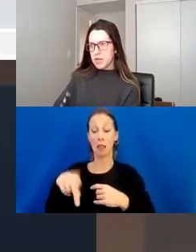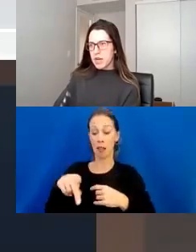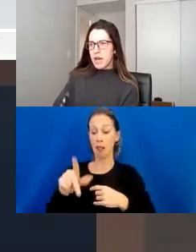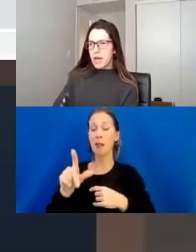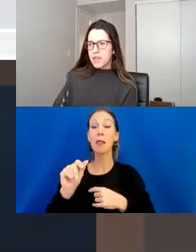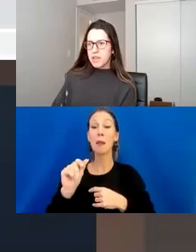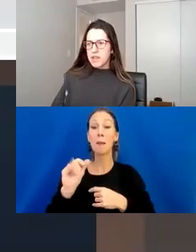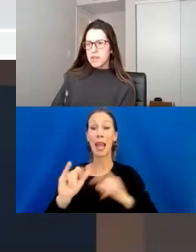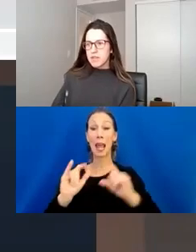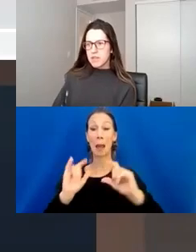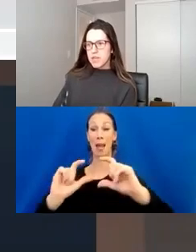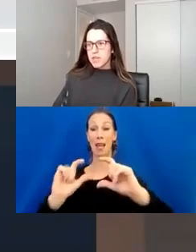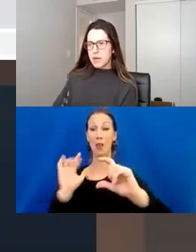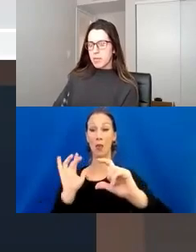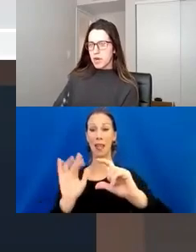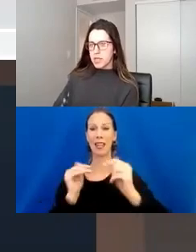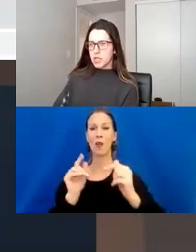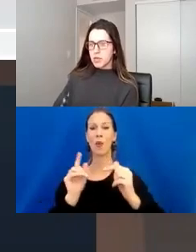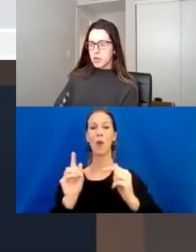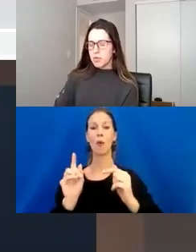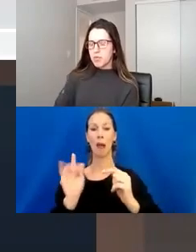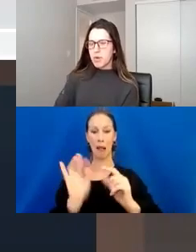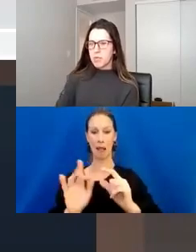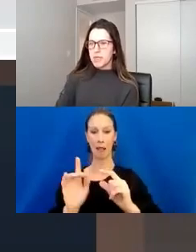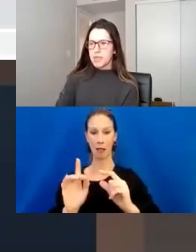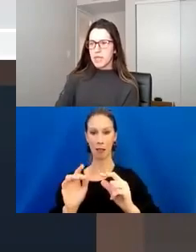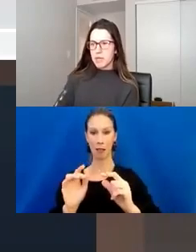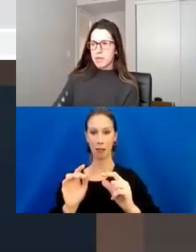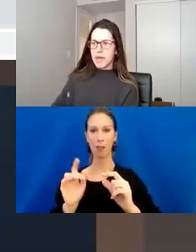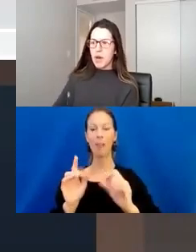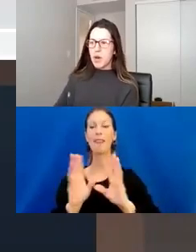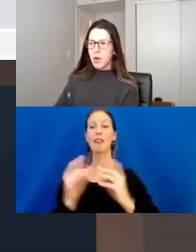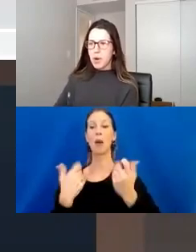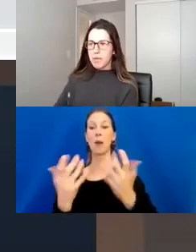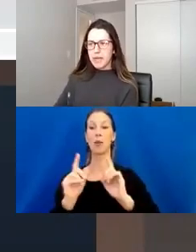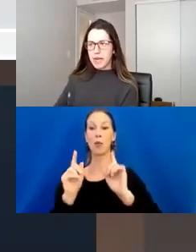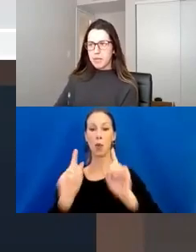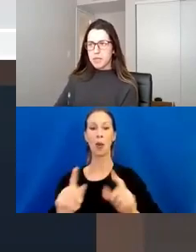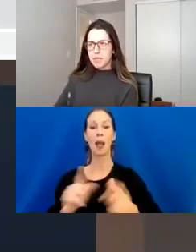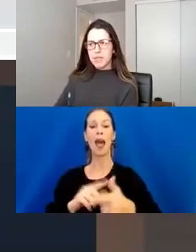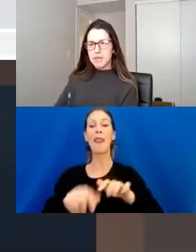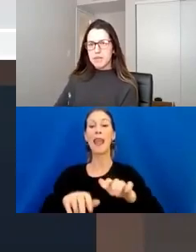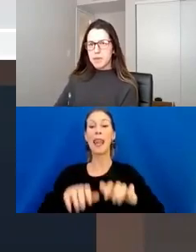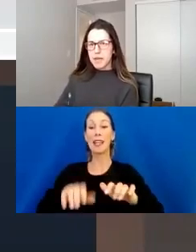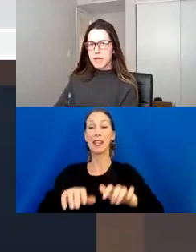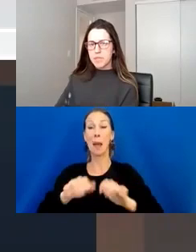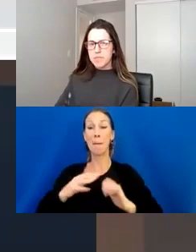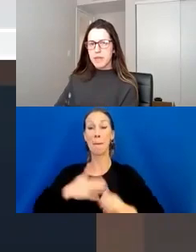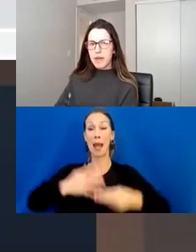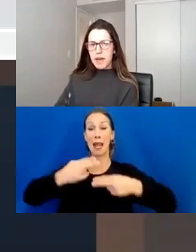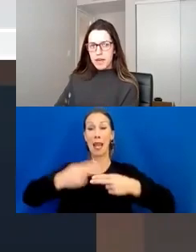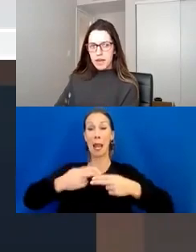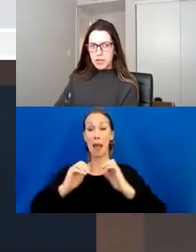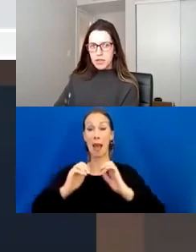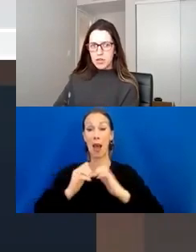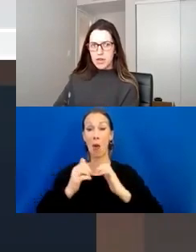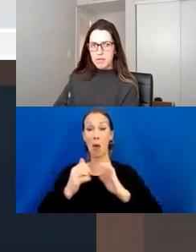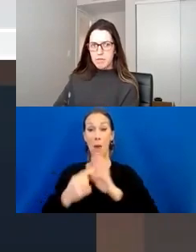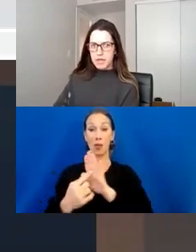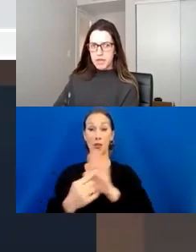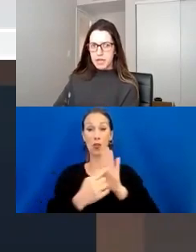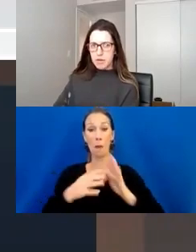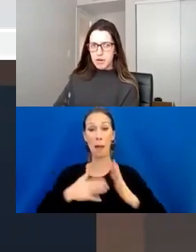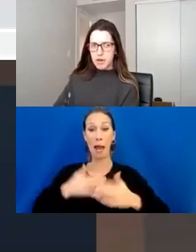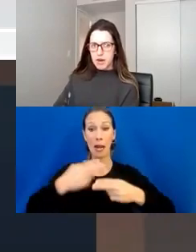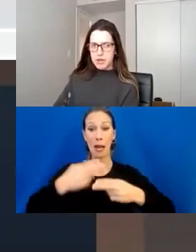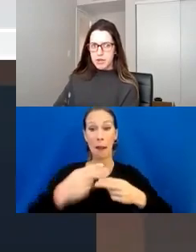into, and the next screen I'm brought to will prompt me to type in how I want my name to be displayed. And I'll turn off